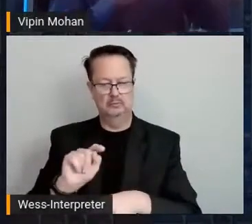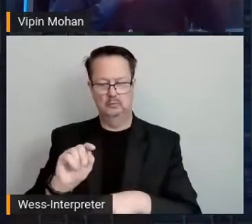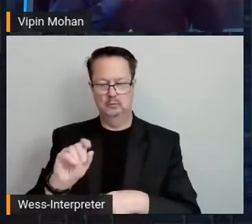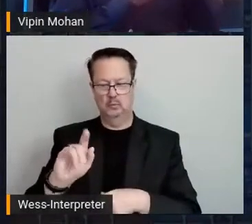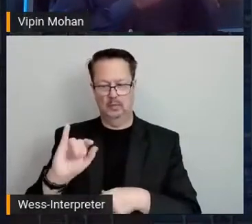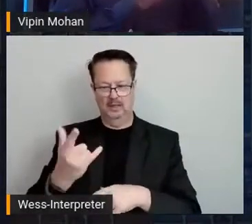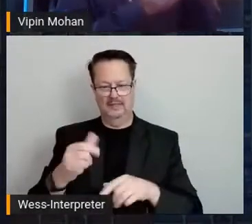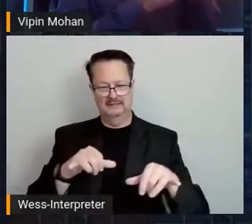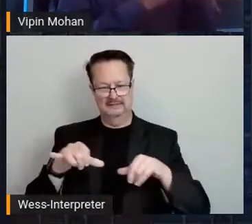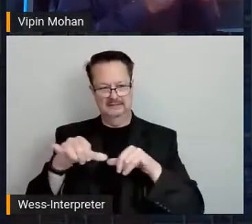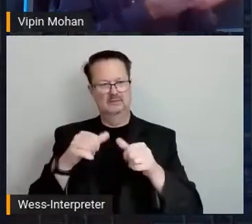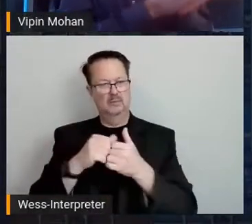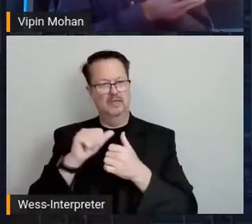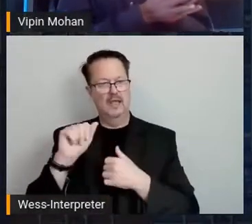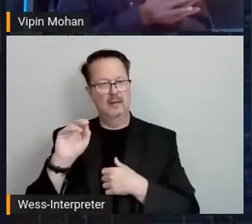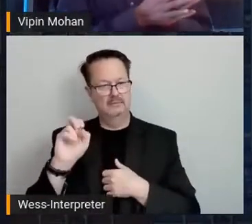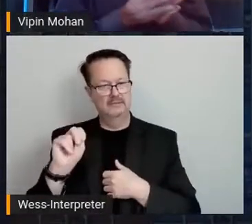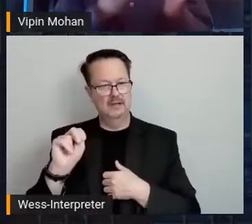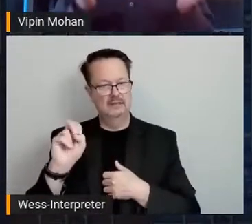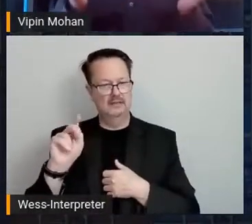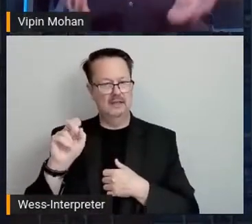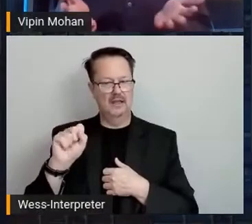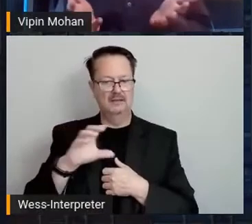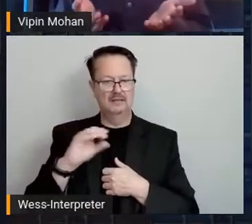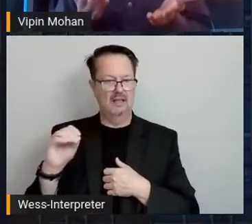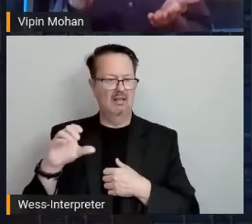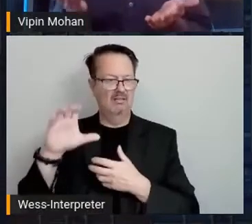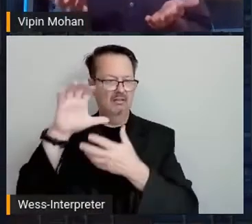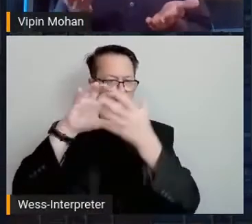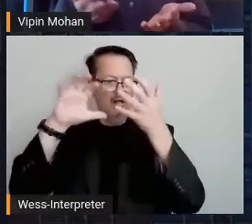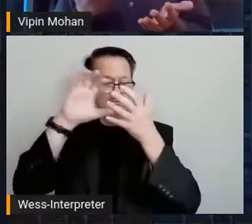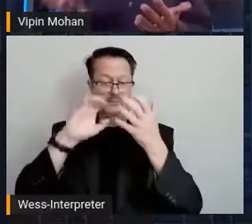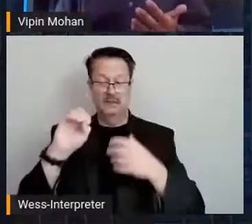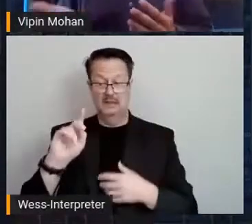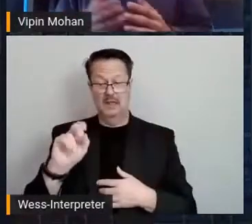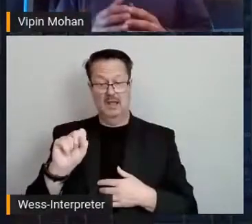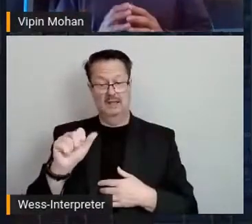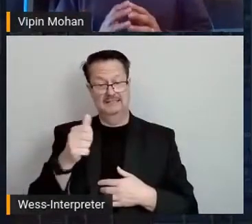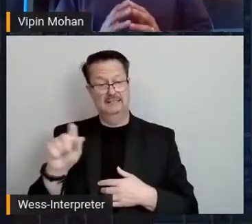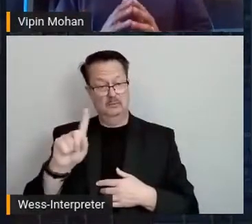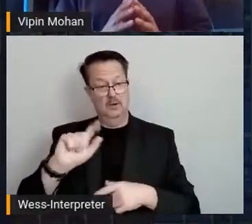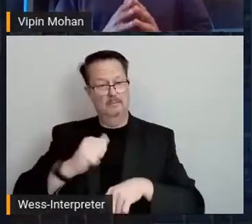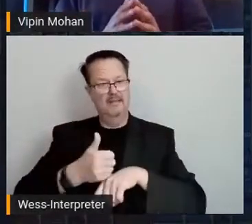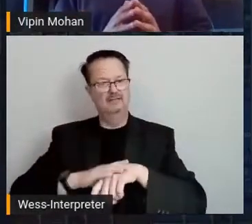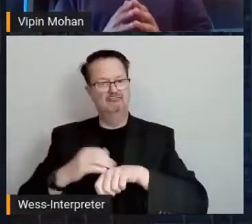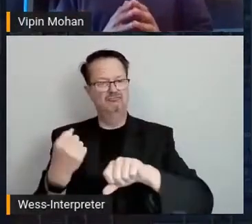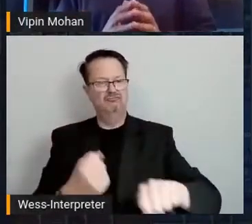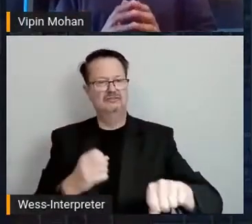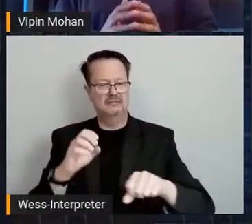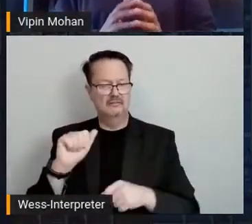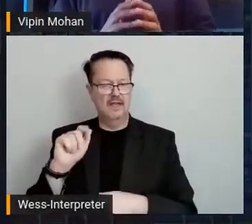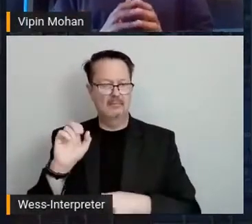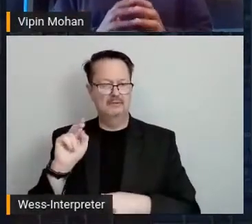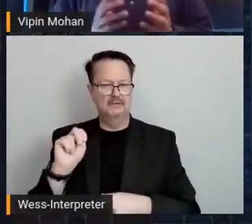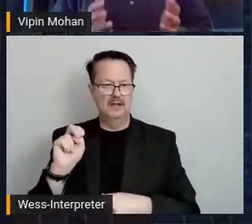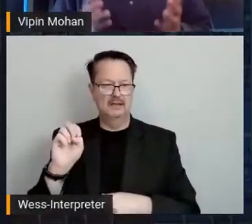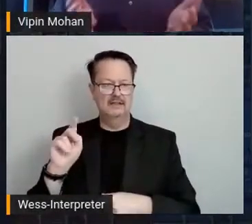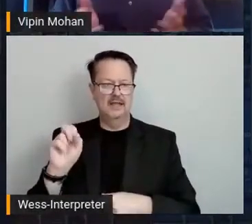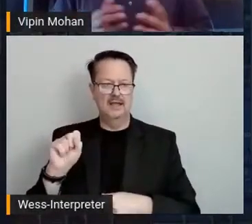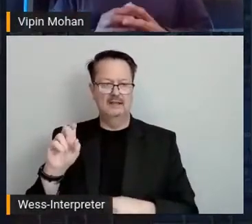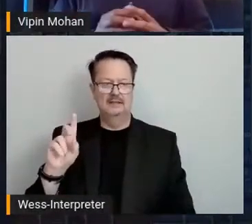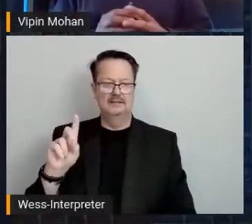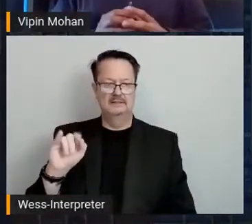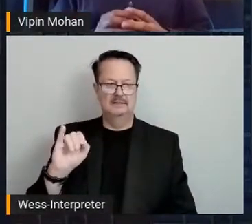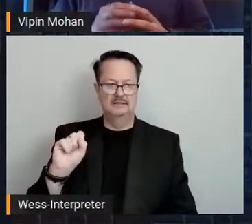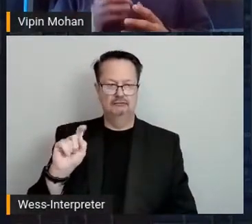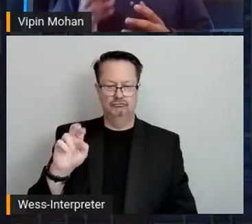with Amazon EKS in the cloud. So EKS Anywhere builds on the strengths of Amazon EKS Distro and provides open